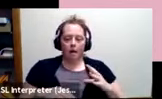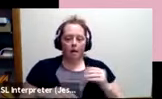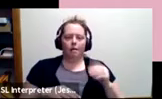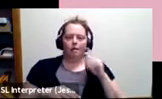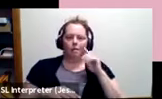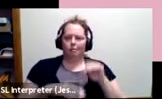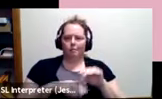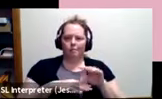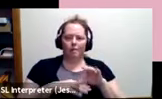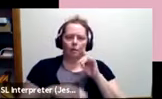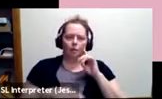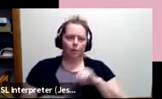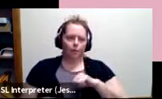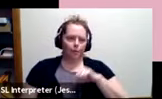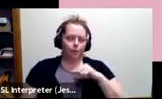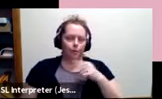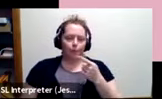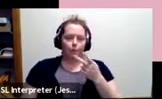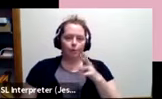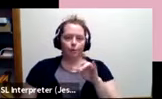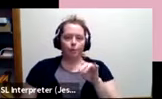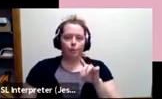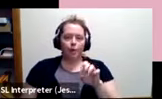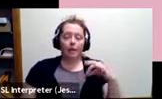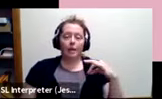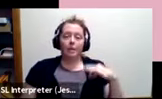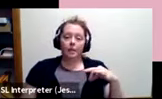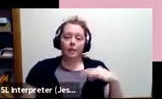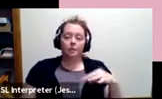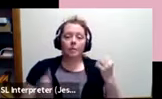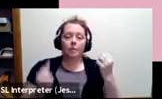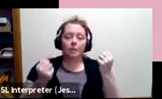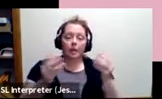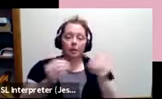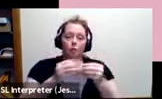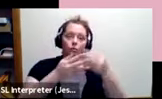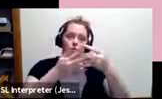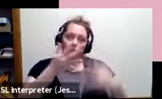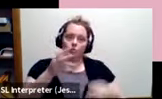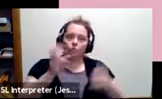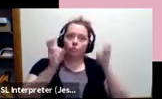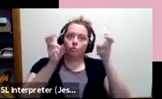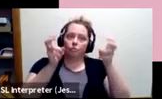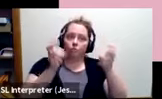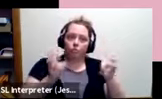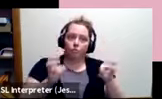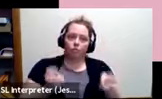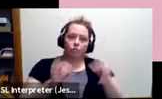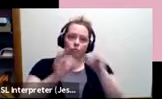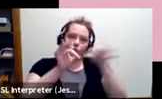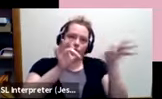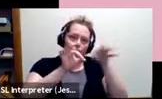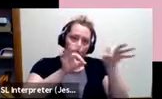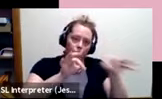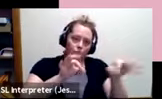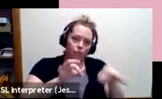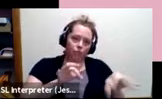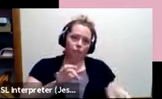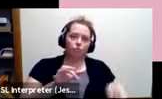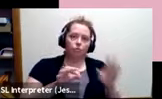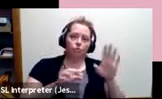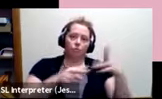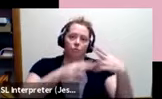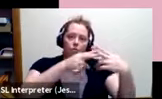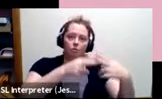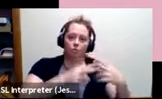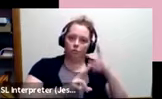And I'm sure there are many more titles there. Ciora does so much work to advocate for and represent the trans and non-binary